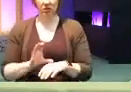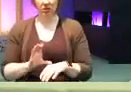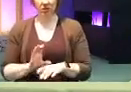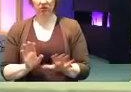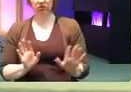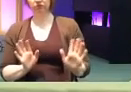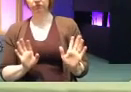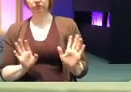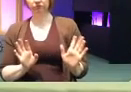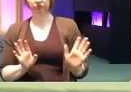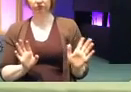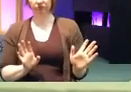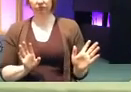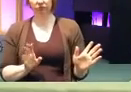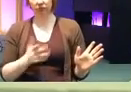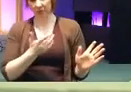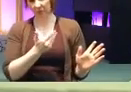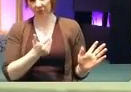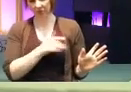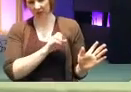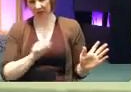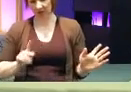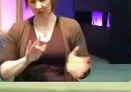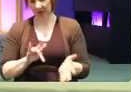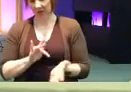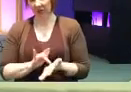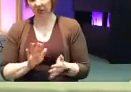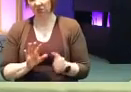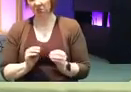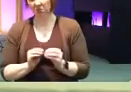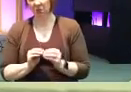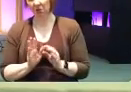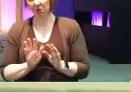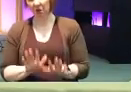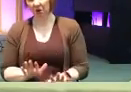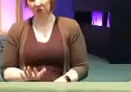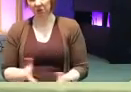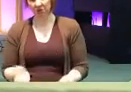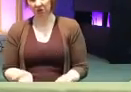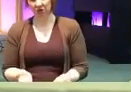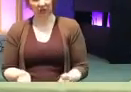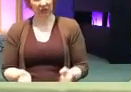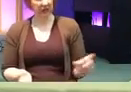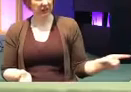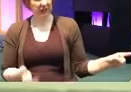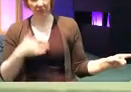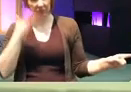don't you come back over here to the middle of the road? It's a little bit too risky over there.